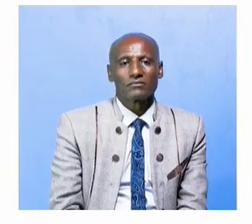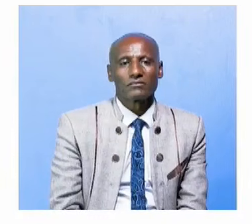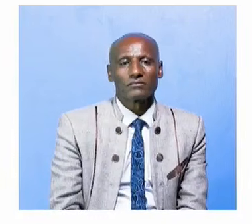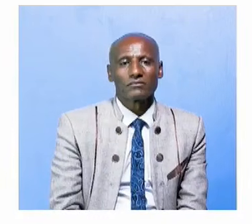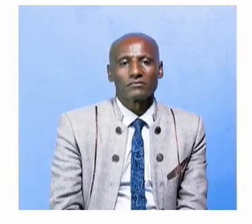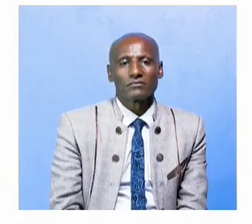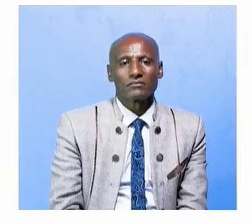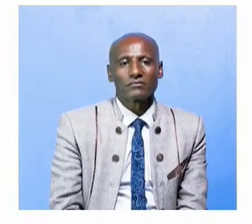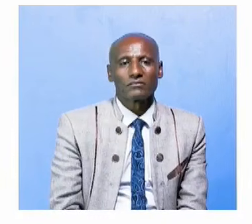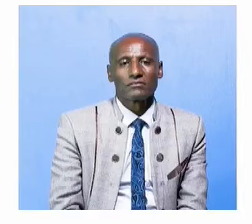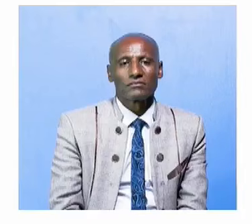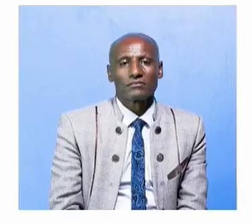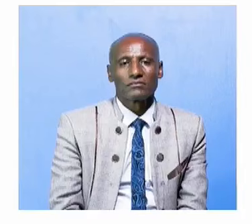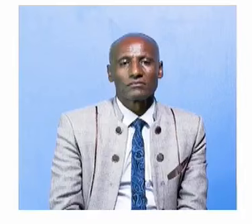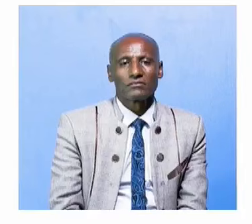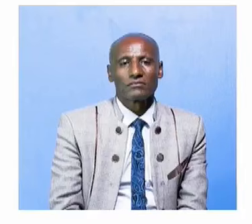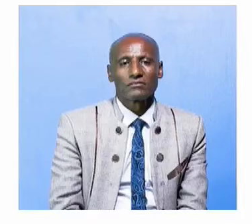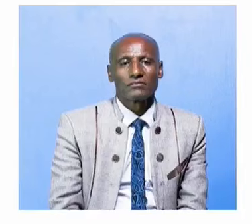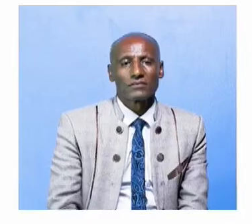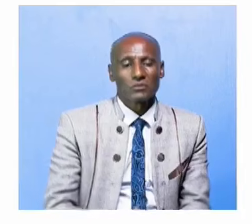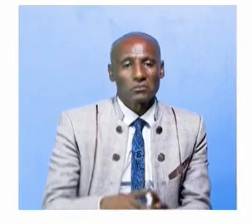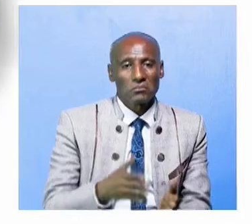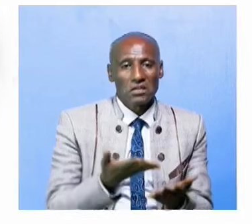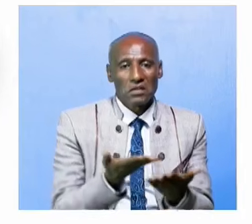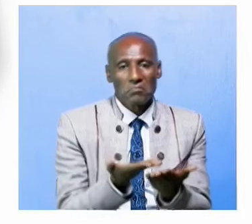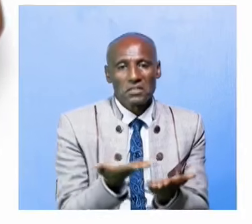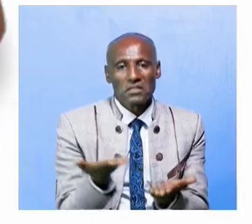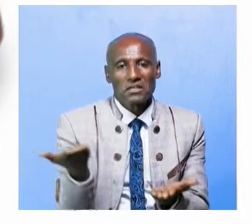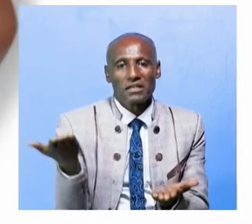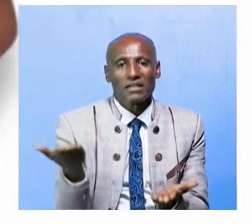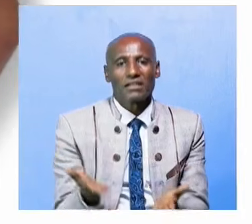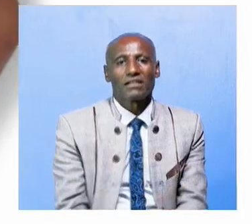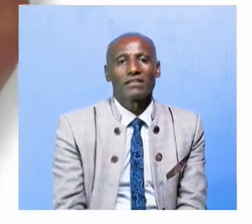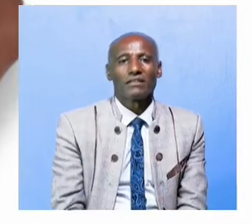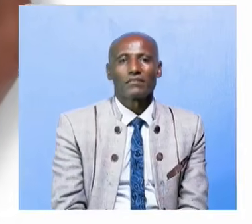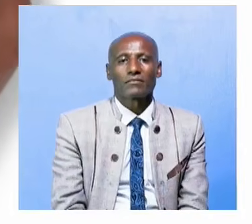It could be a material.